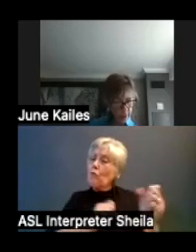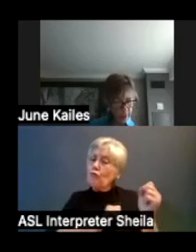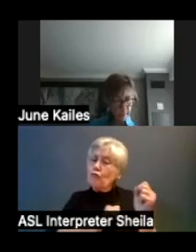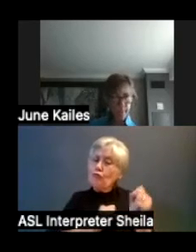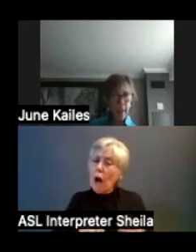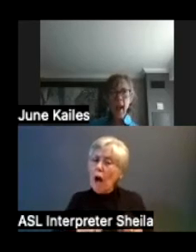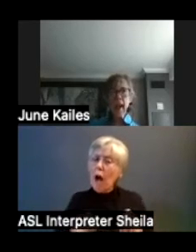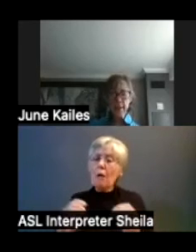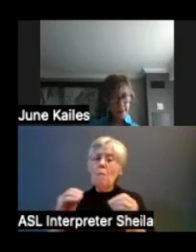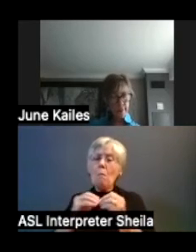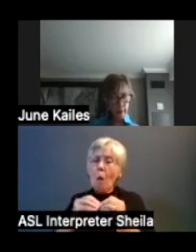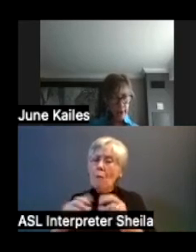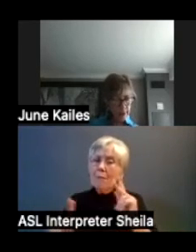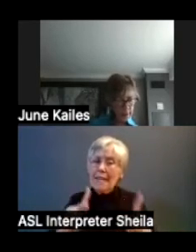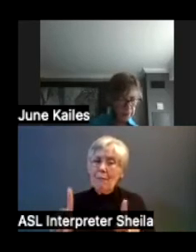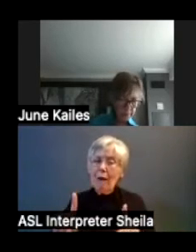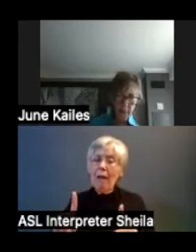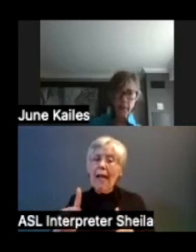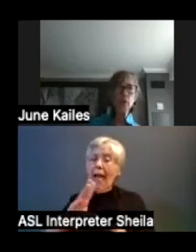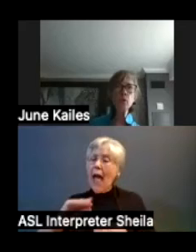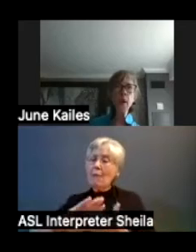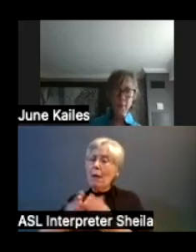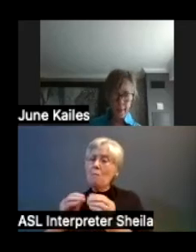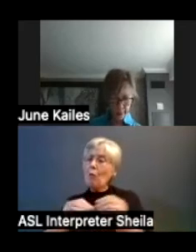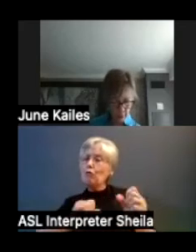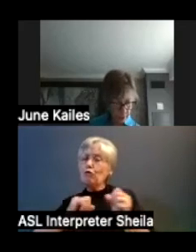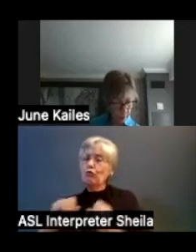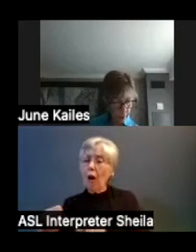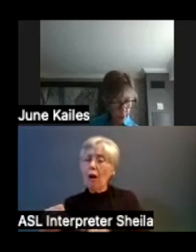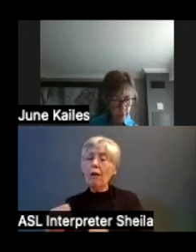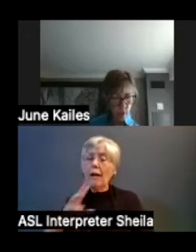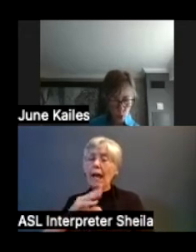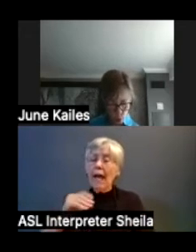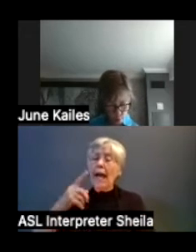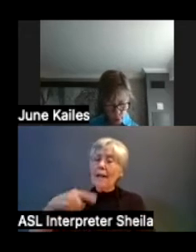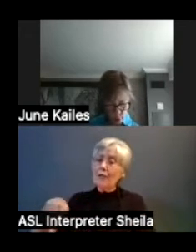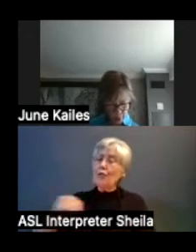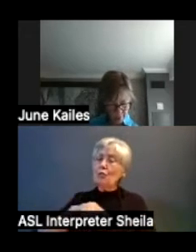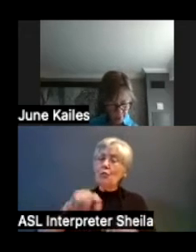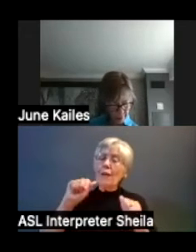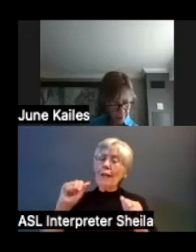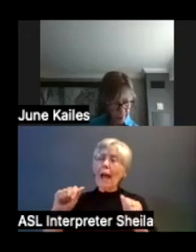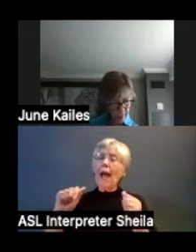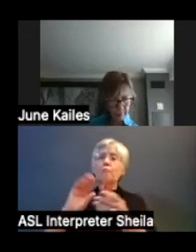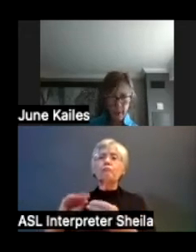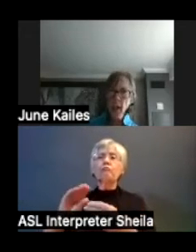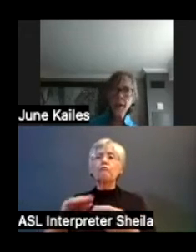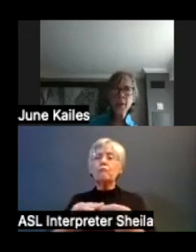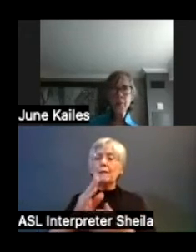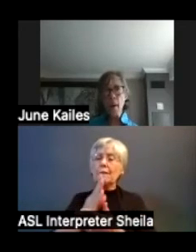the team, and to convert some of the rhetoric of whole community